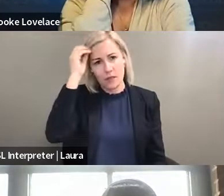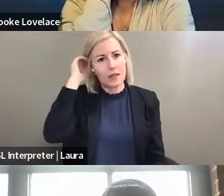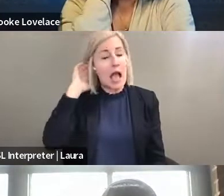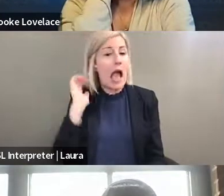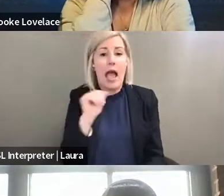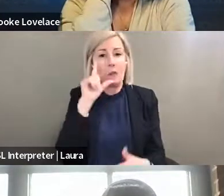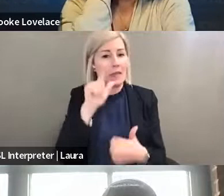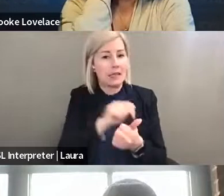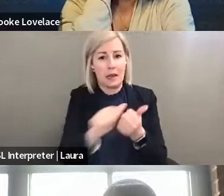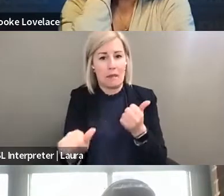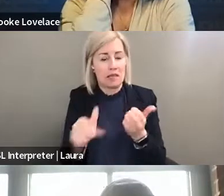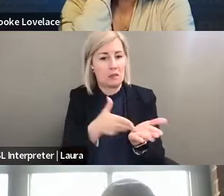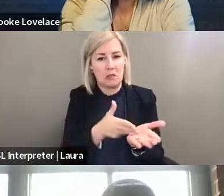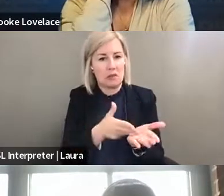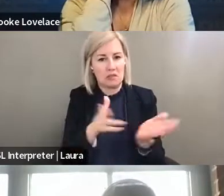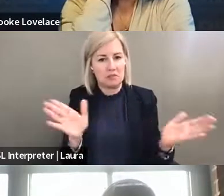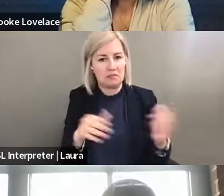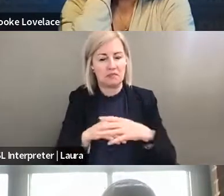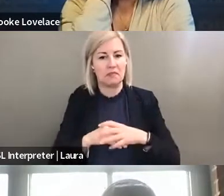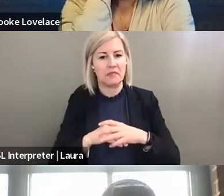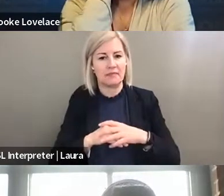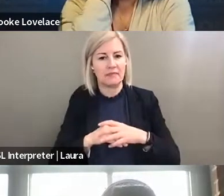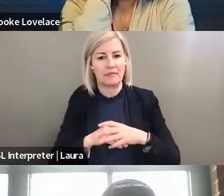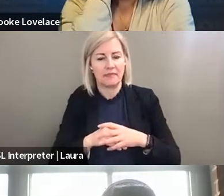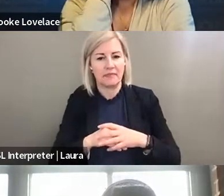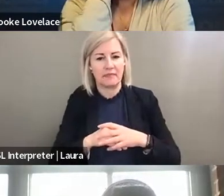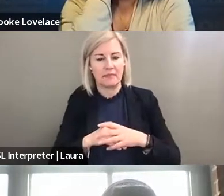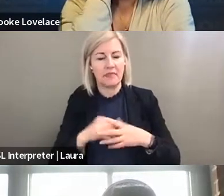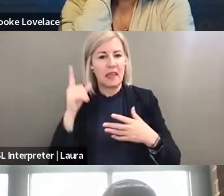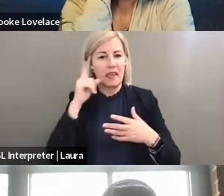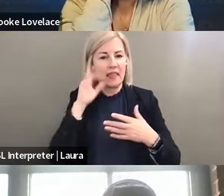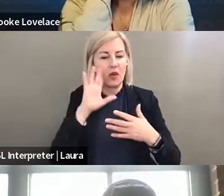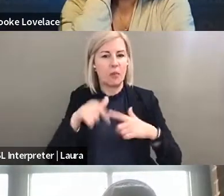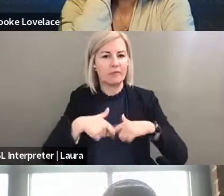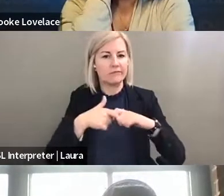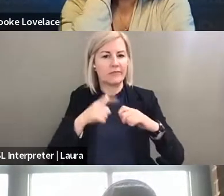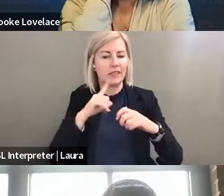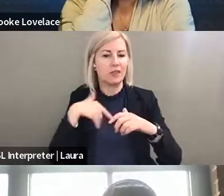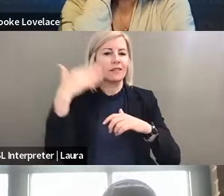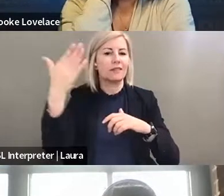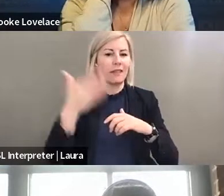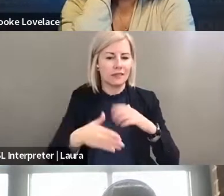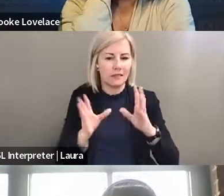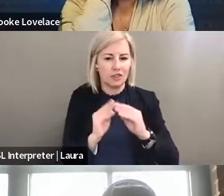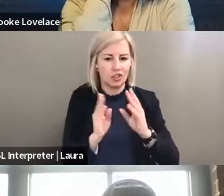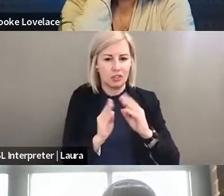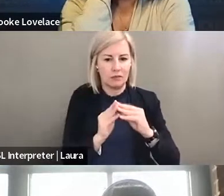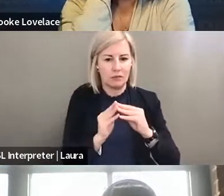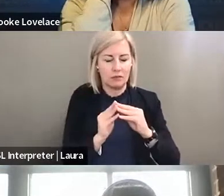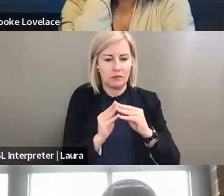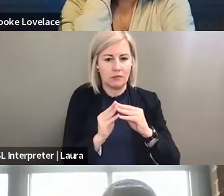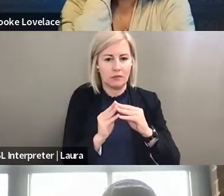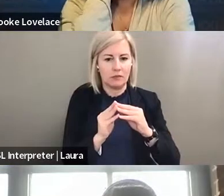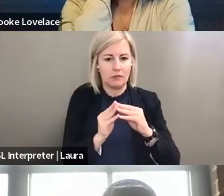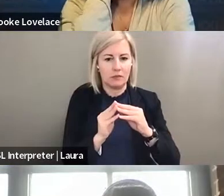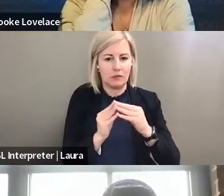pass there, to be honest. I think that's something that will be held over till next session to address. They're